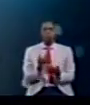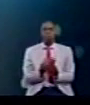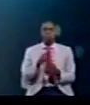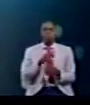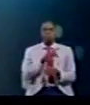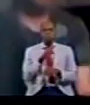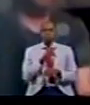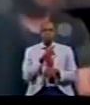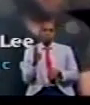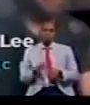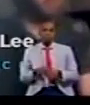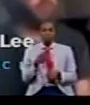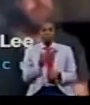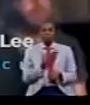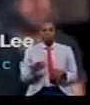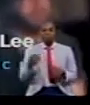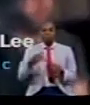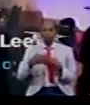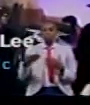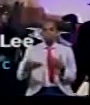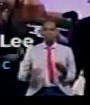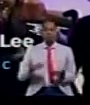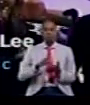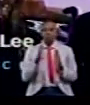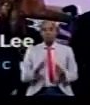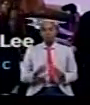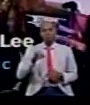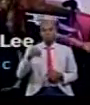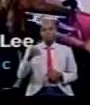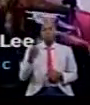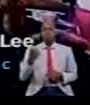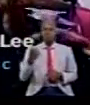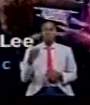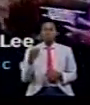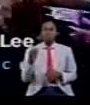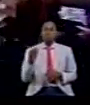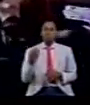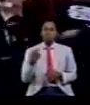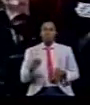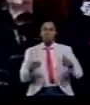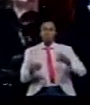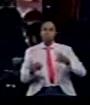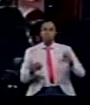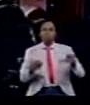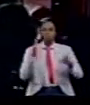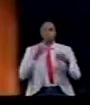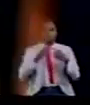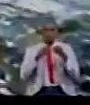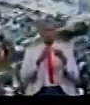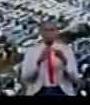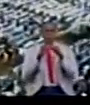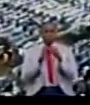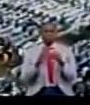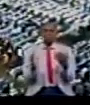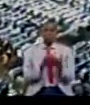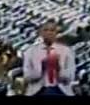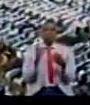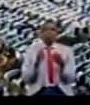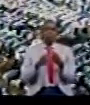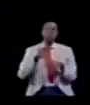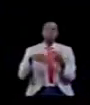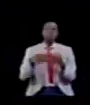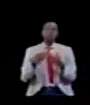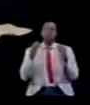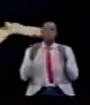did not allow accident to claim our life. He did not allow sickness to, you know, to claim us. He did not allow the enemy, the will of the